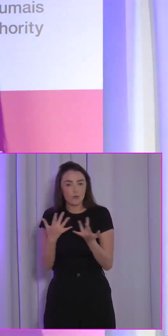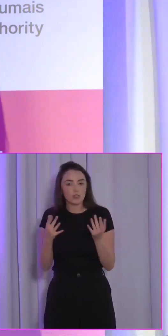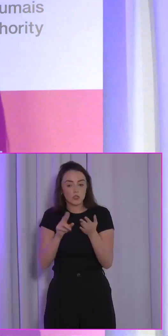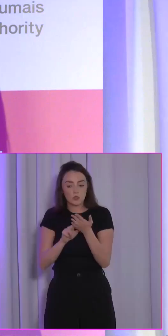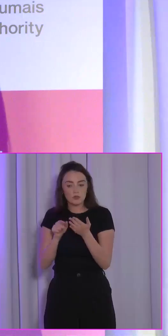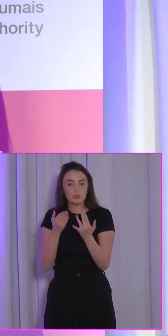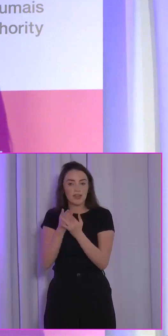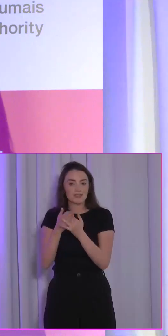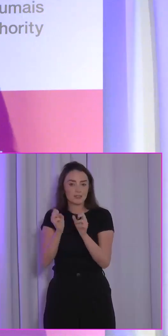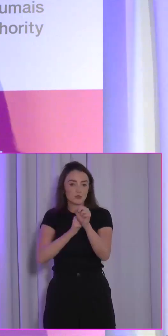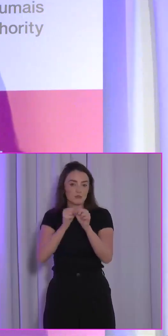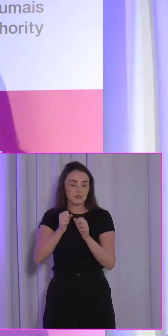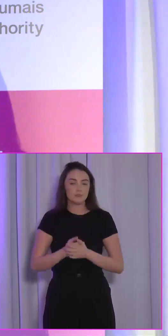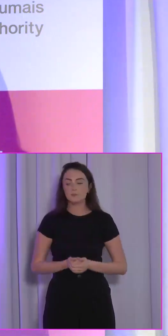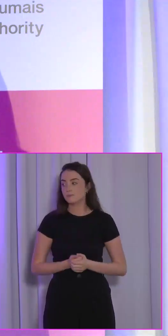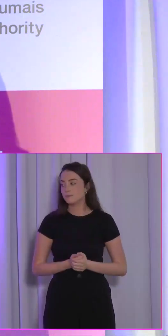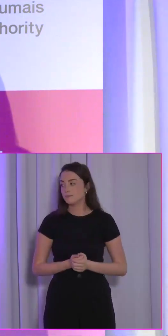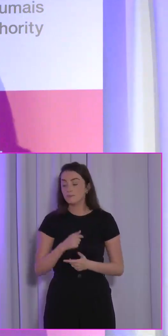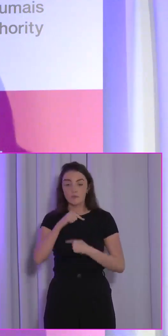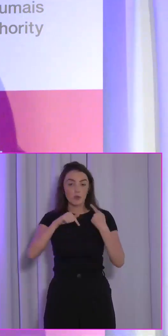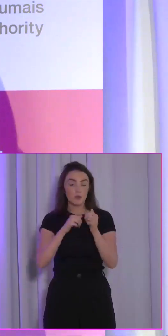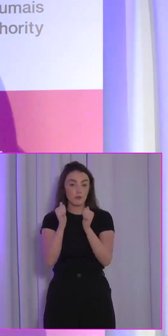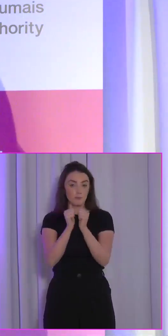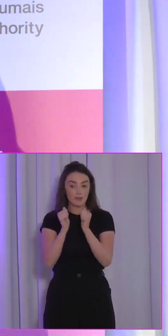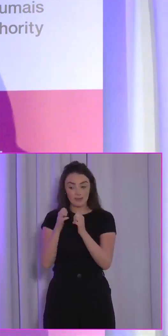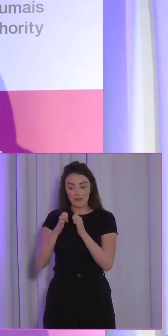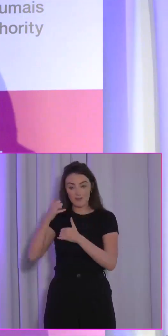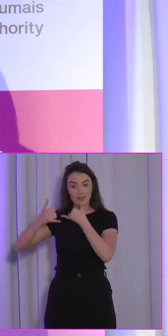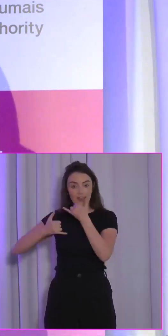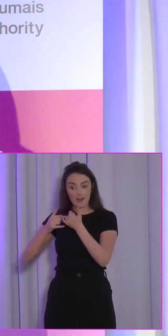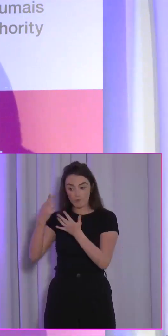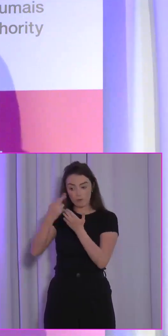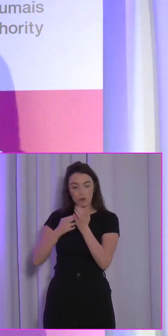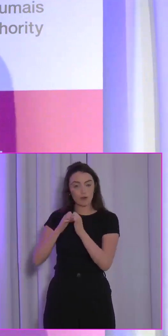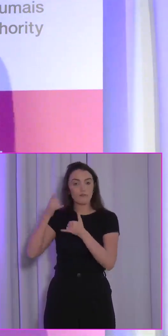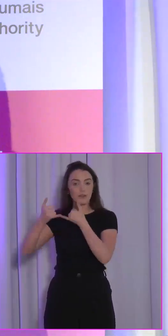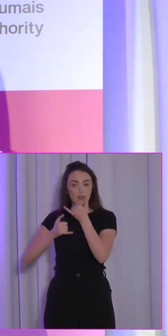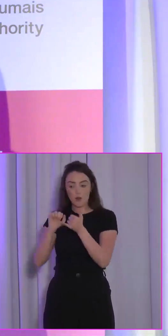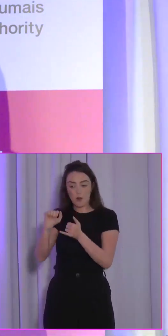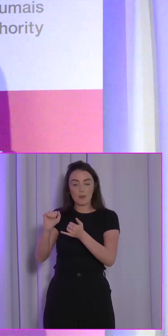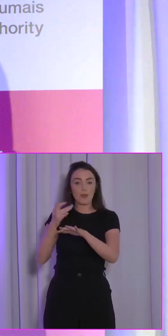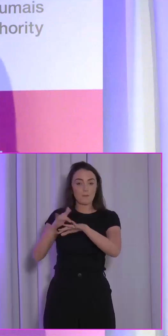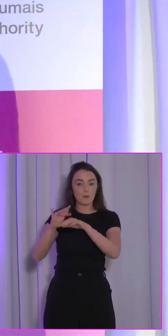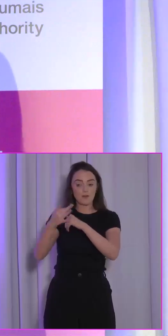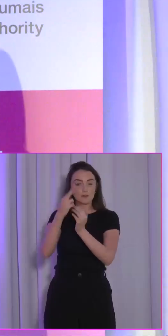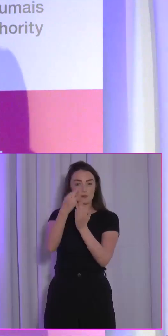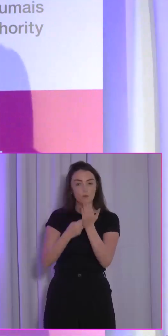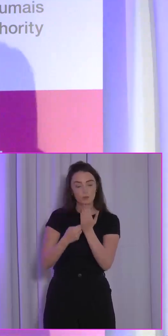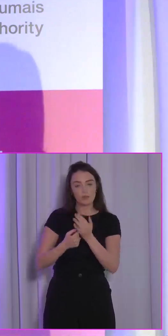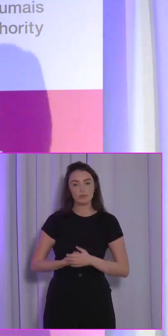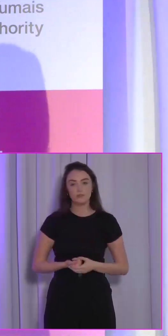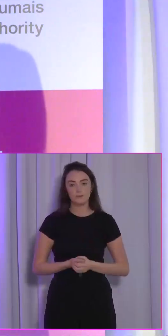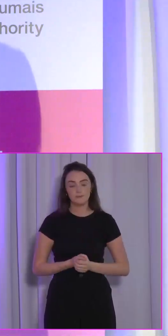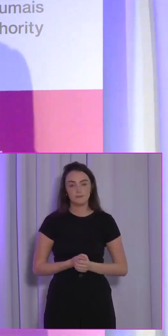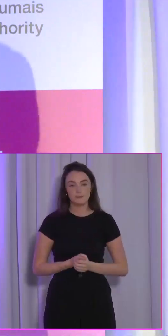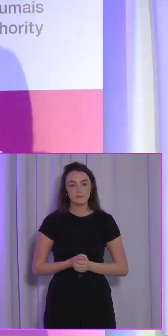those access services. We meet with the broadcasters annually, and we report annually on their performance against those rules.